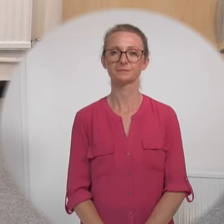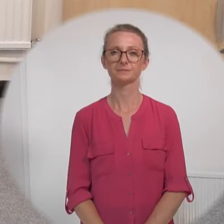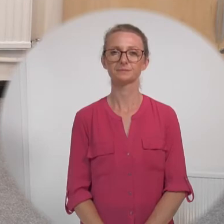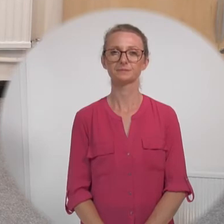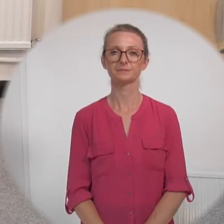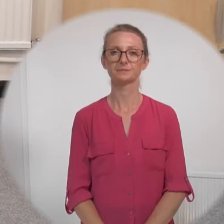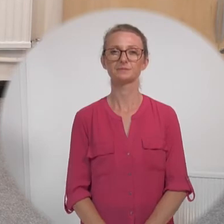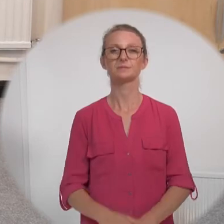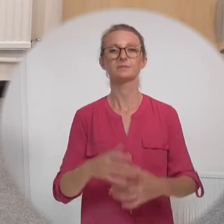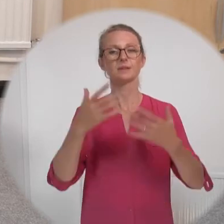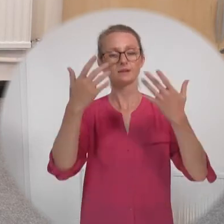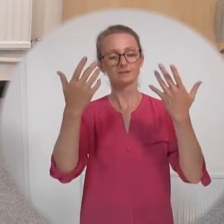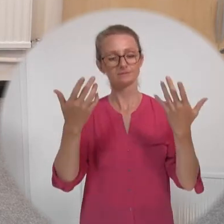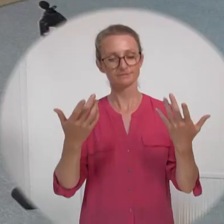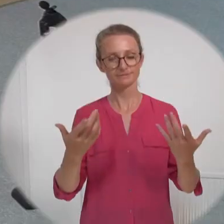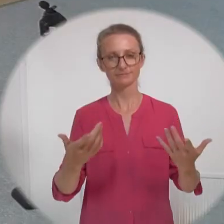Just let the arms float down.